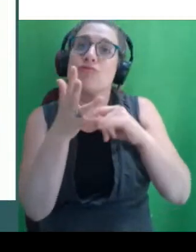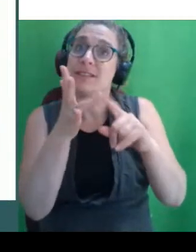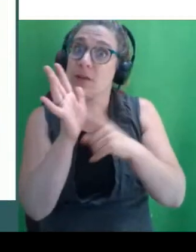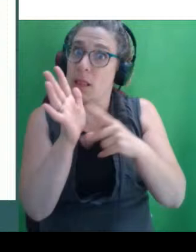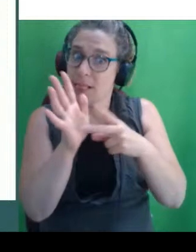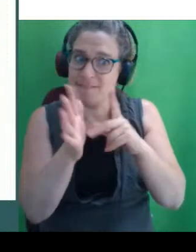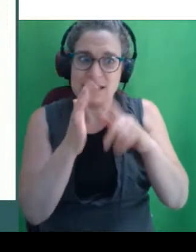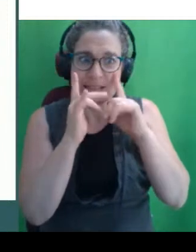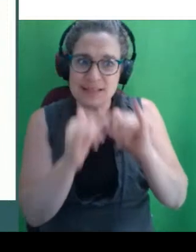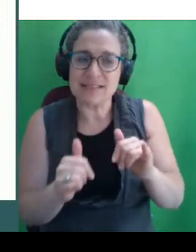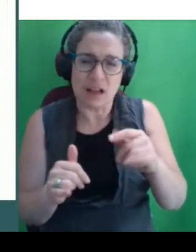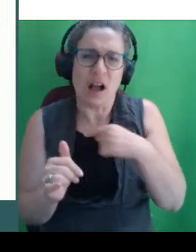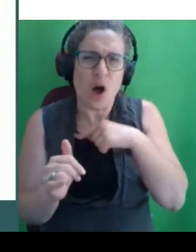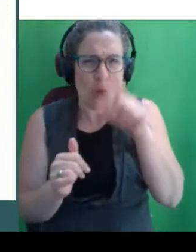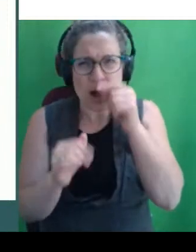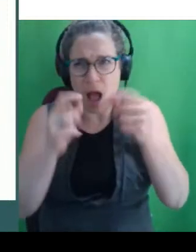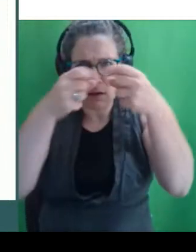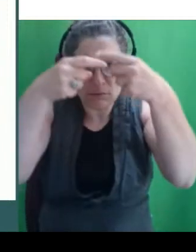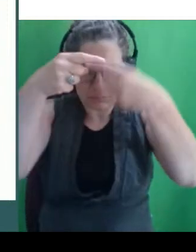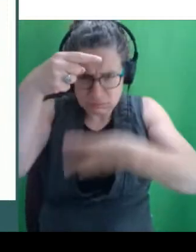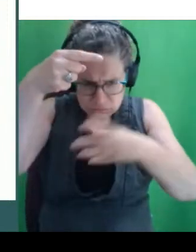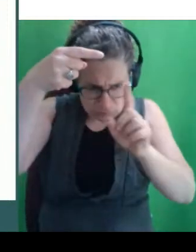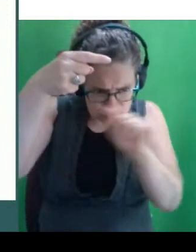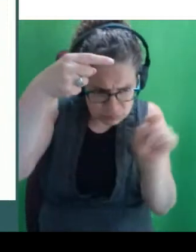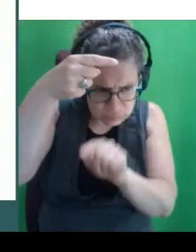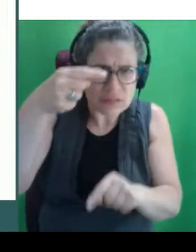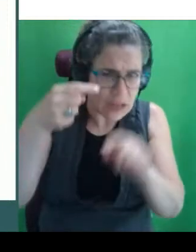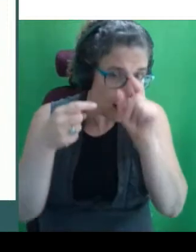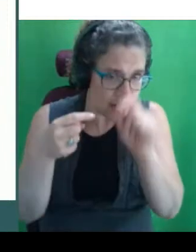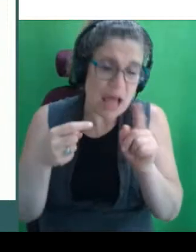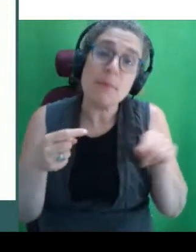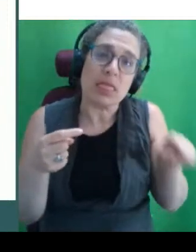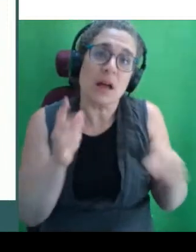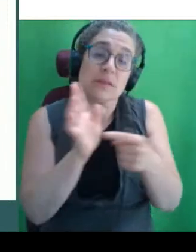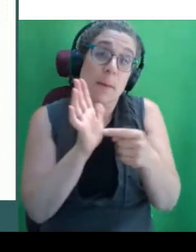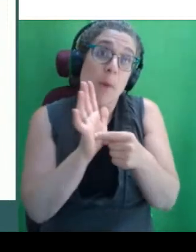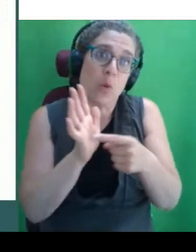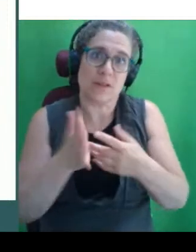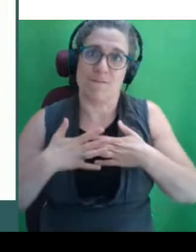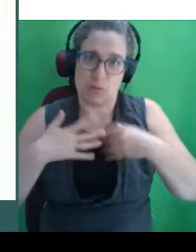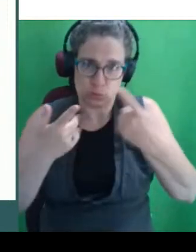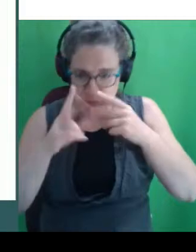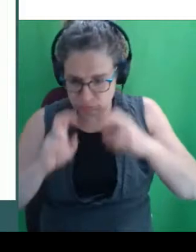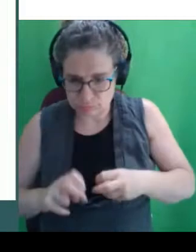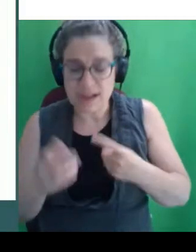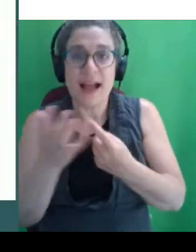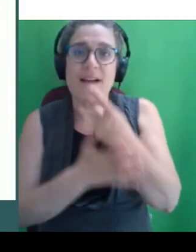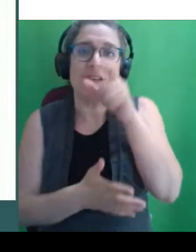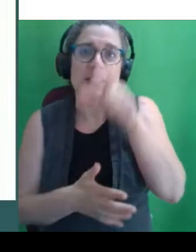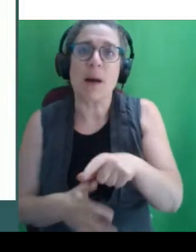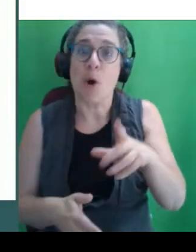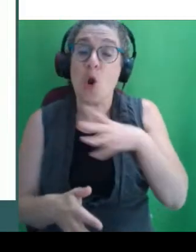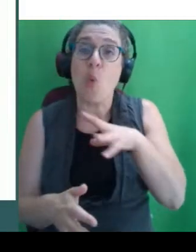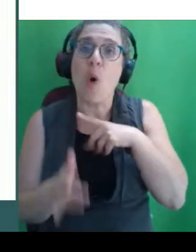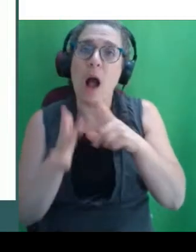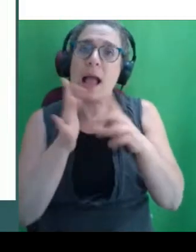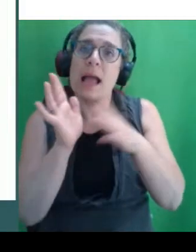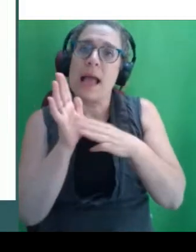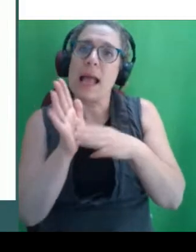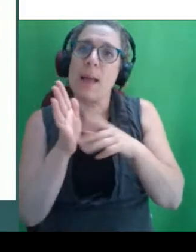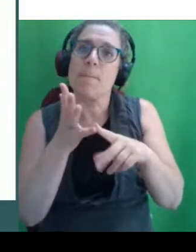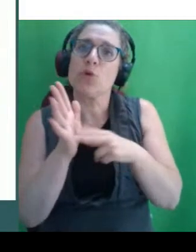some of the things. And this is important if somebody's going for something like immunotherapy. Next slide,